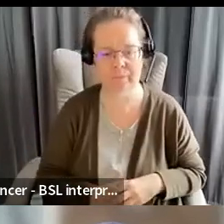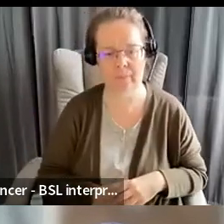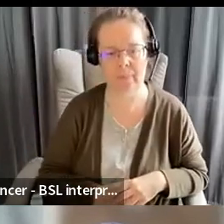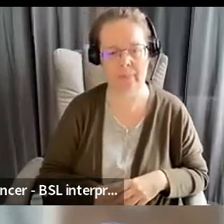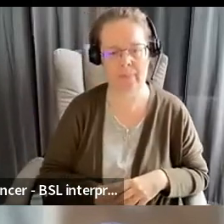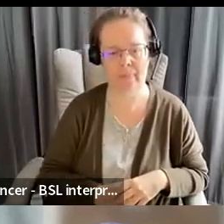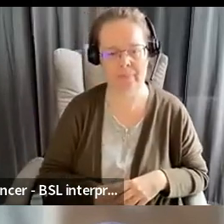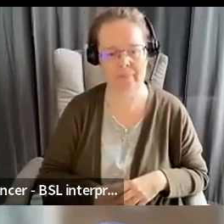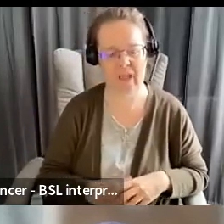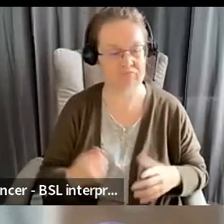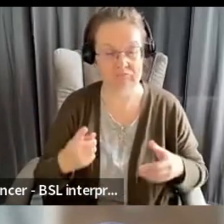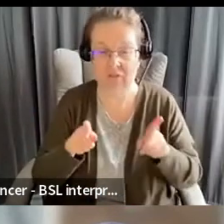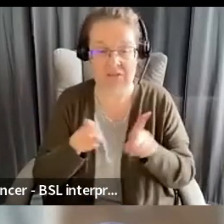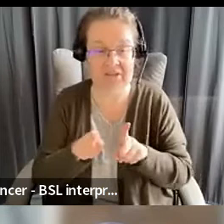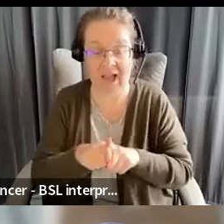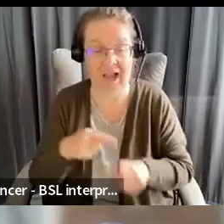So again, same thing, Mark